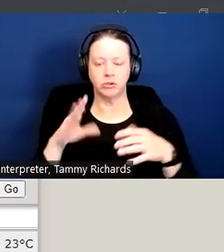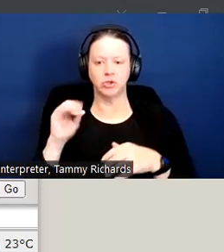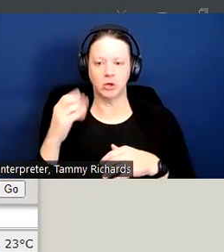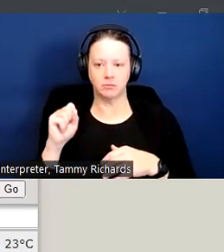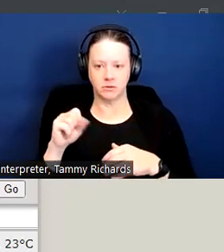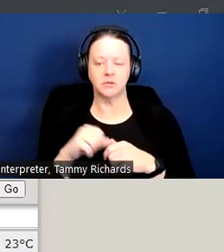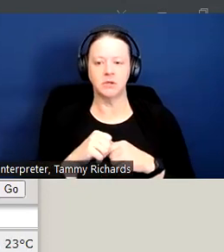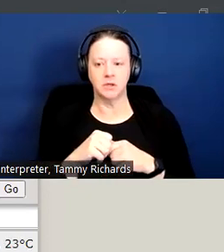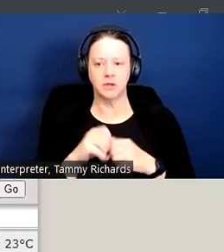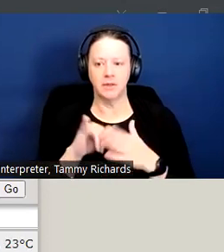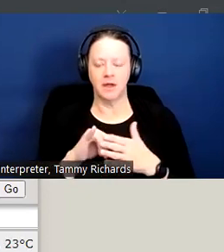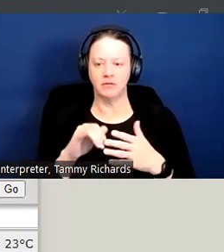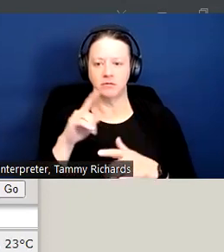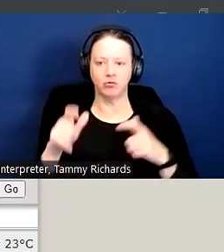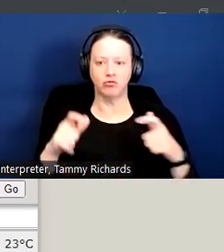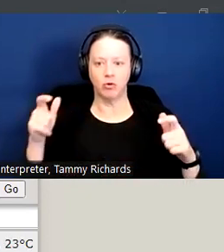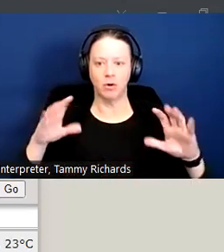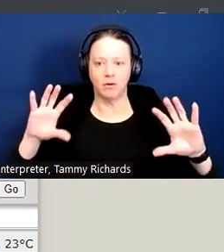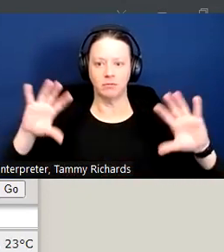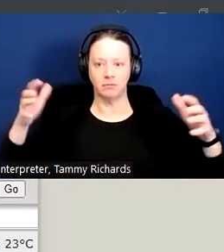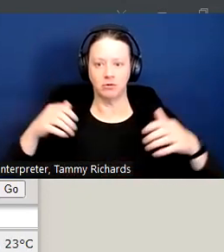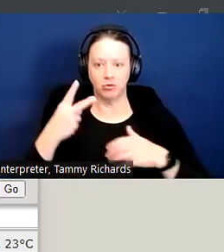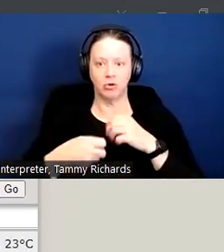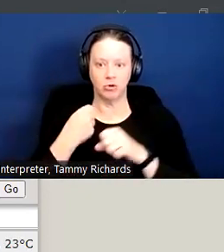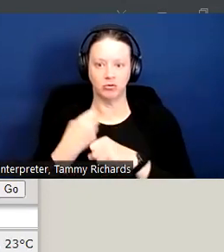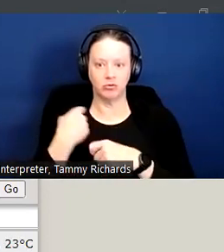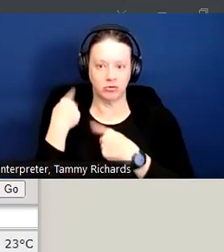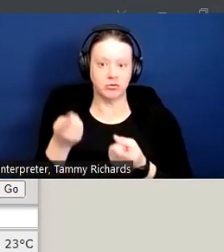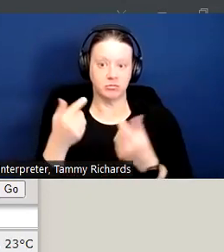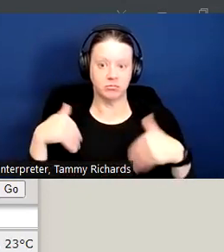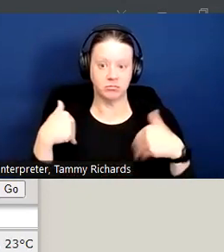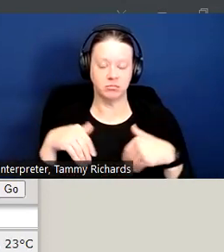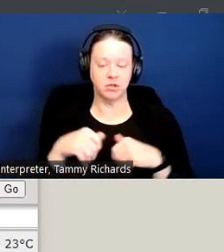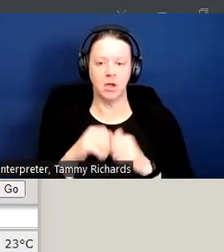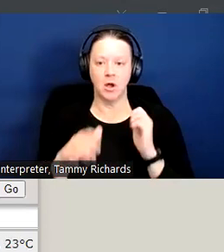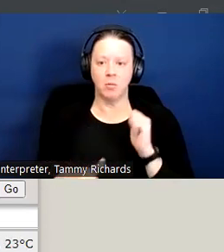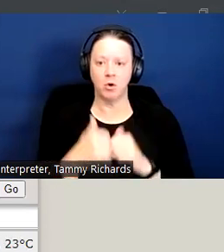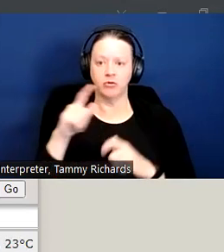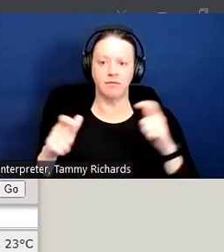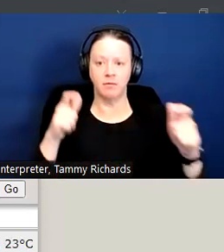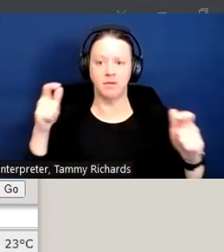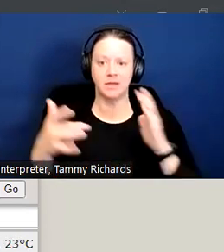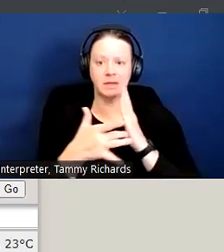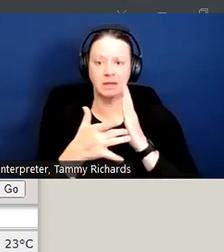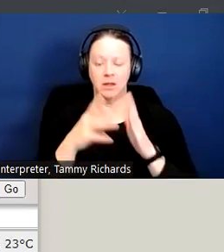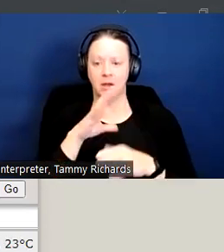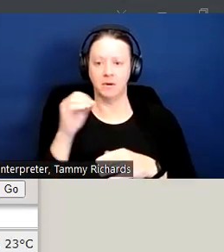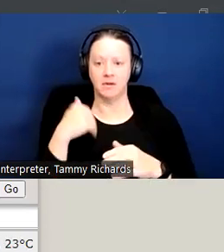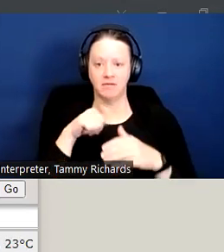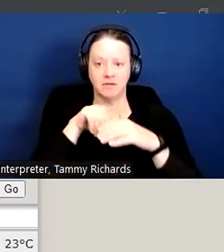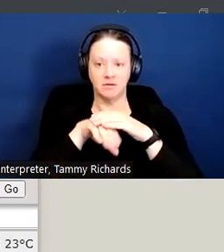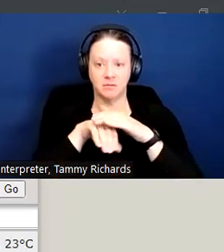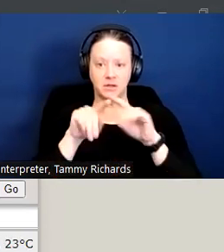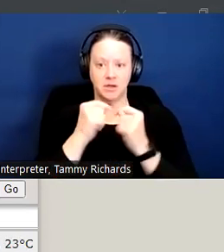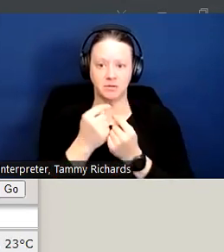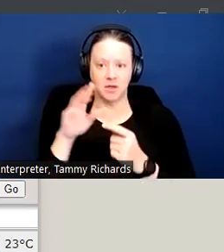it has been growing significantly over the last couple of years. Most of the big tech companies have accessibility teams.